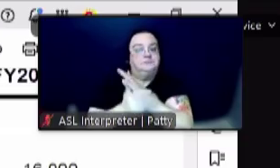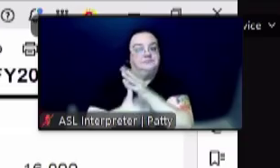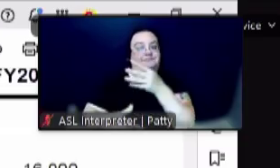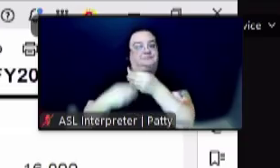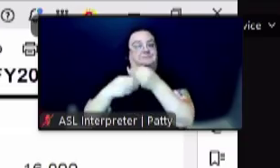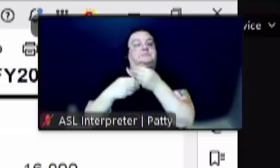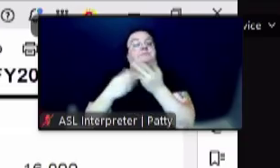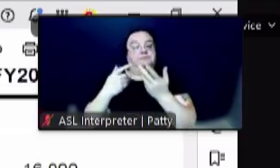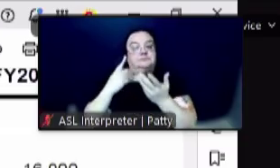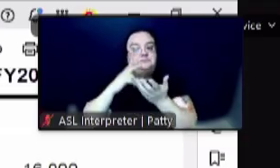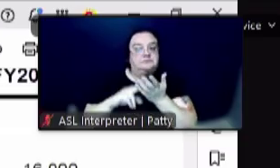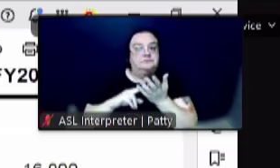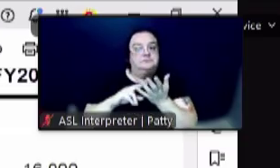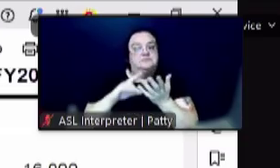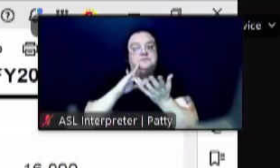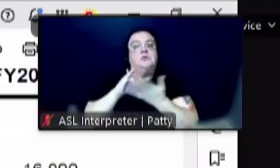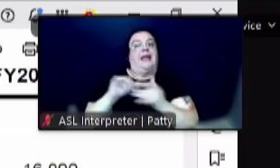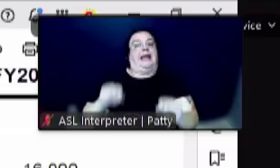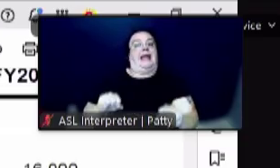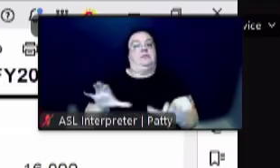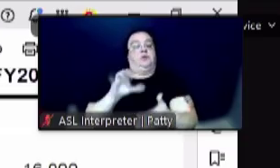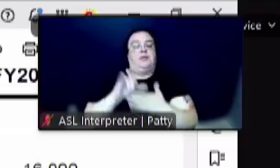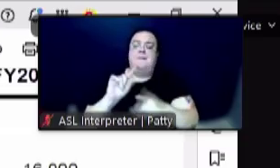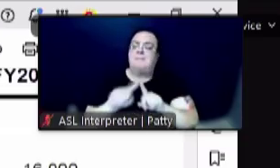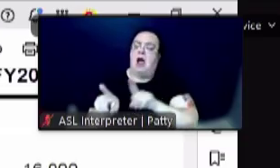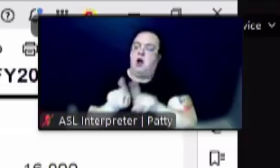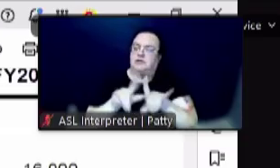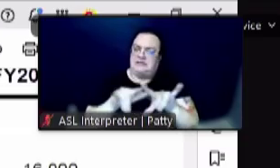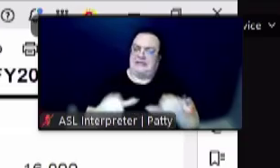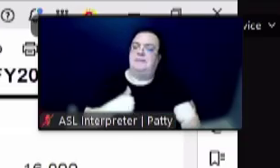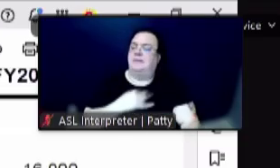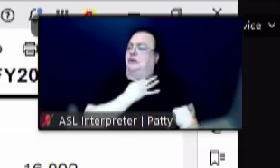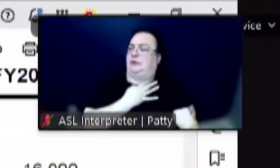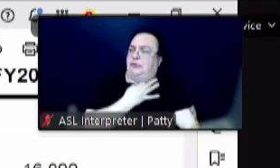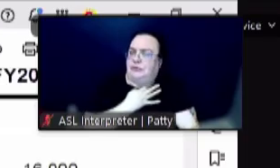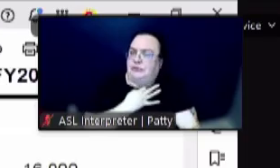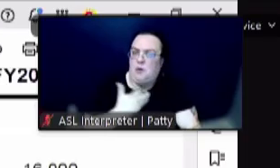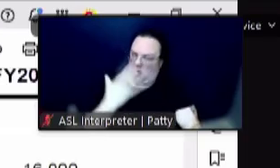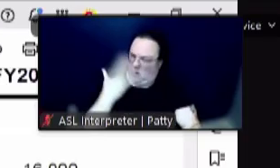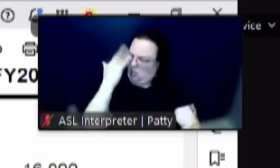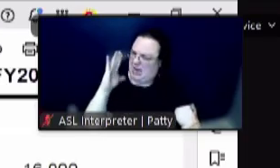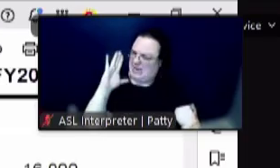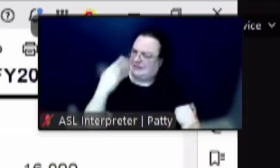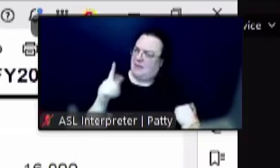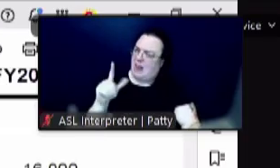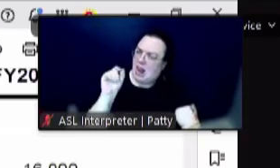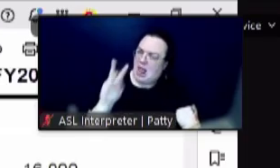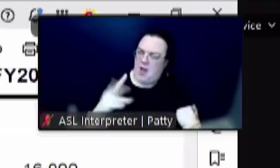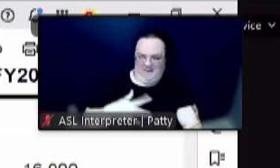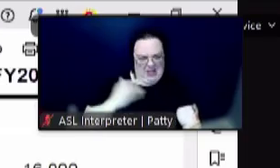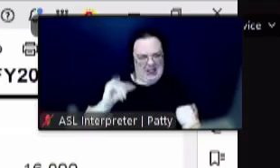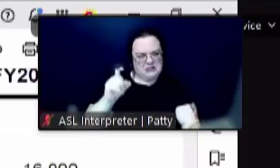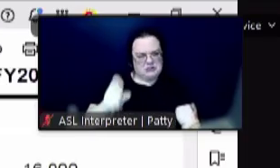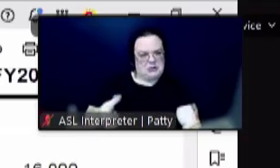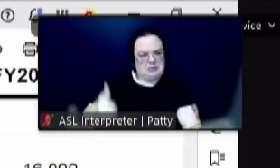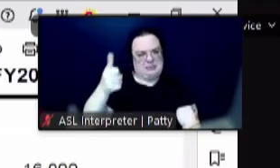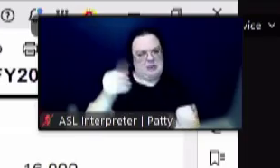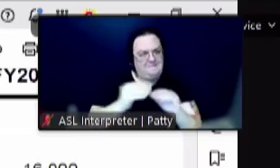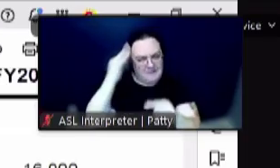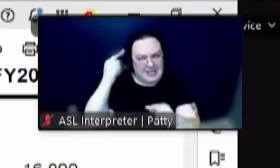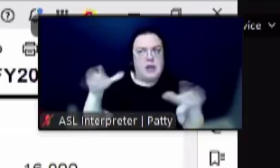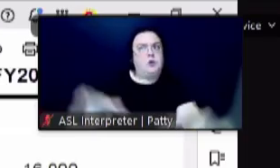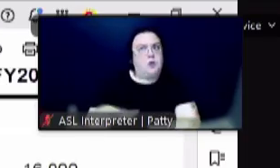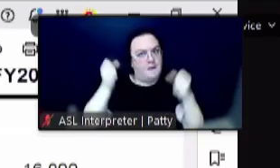to be able to do so. But I guess I'm also just curious, like why it's so low? Because I feel like it should be higher because they do so many